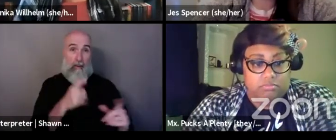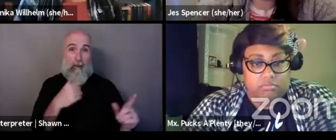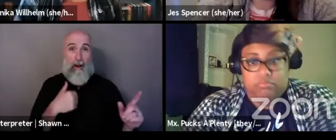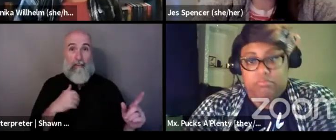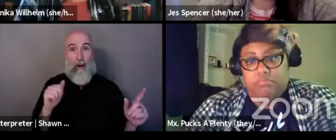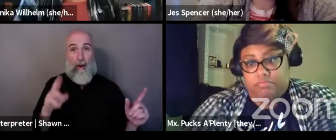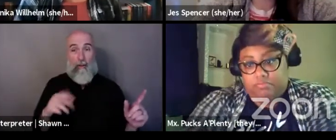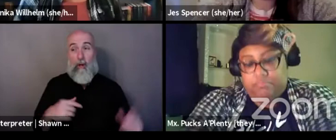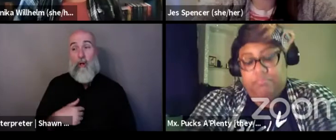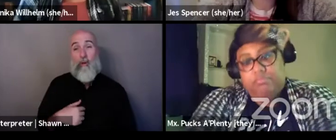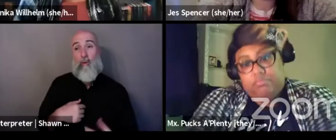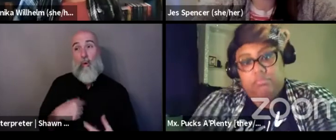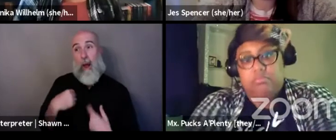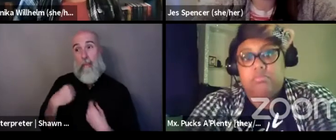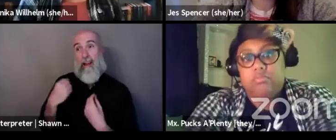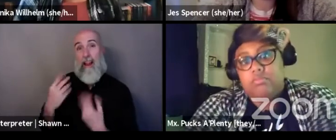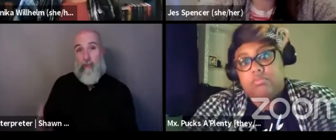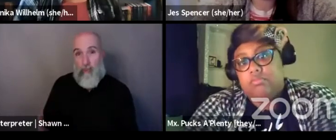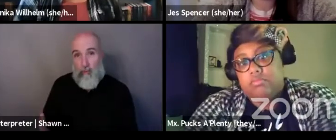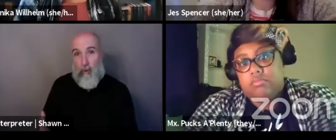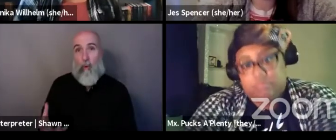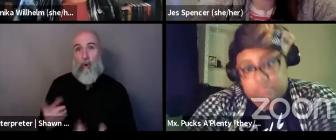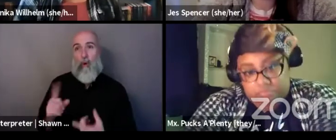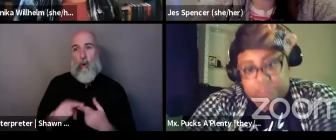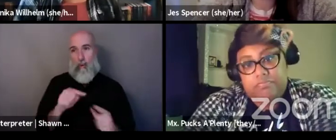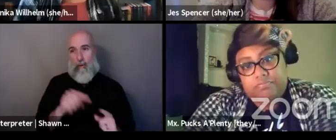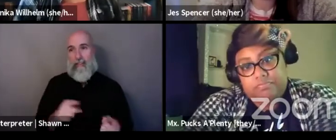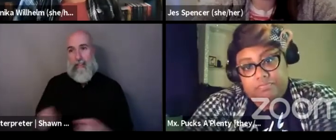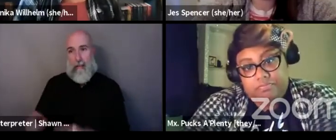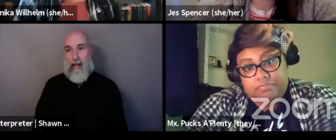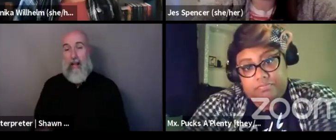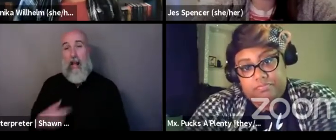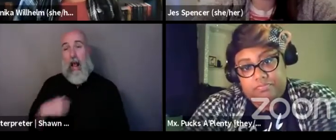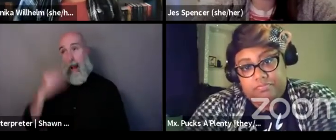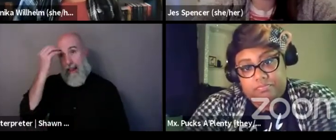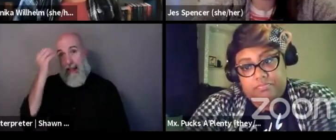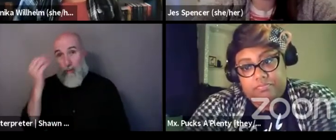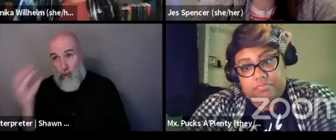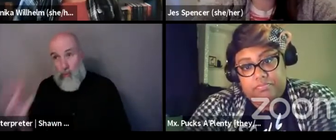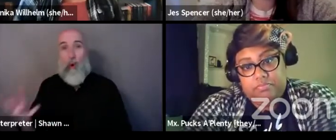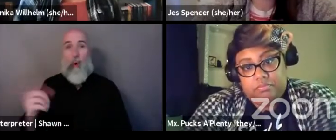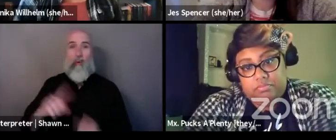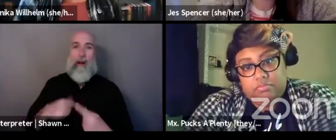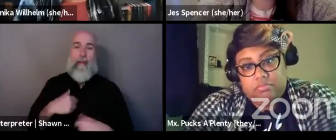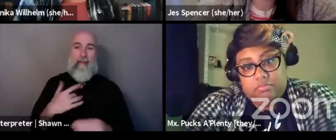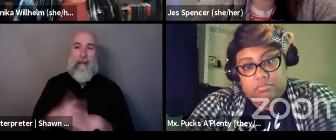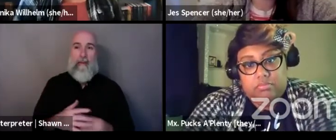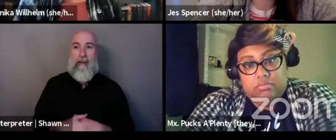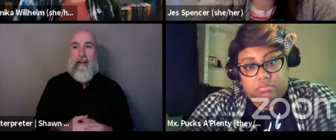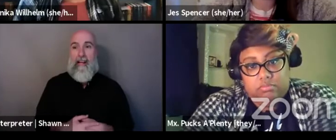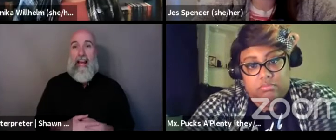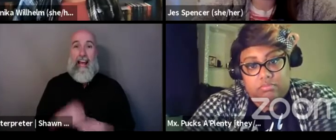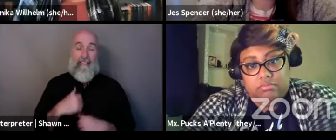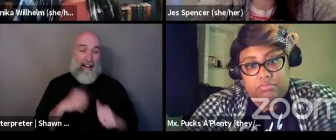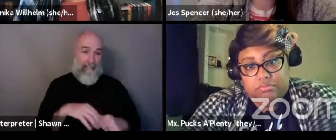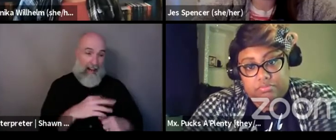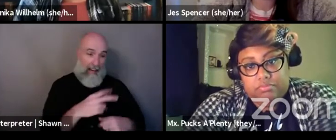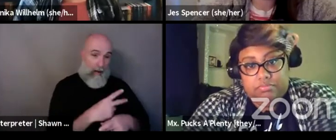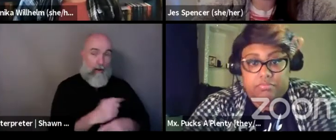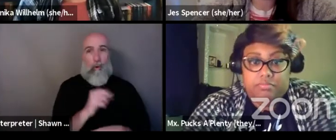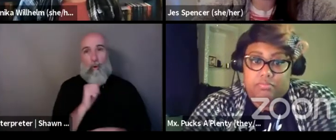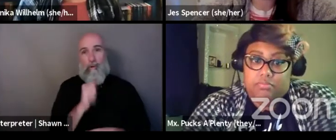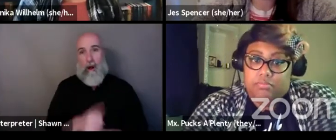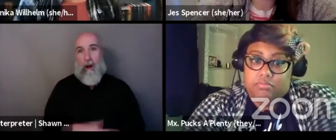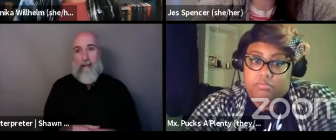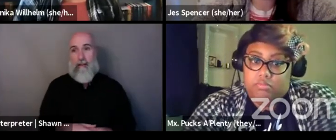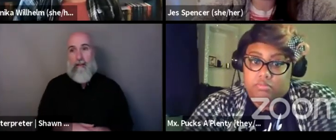need to let you know when these times are. I need to let you know when I'm available and if I can get a caregiver or not. So it